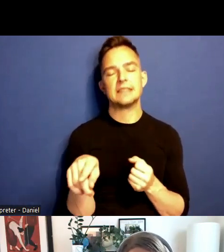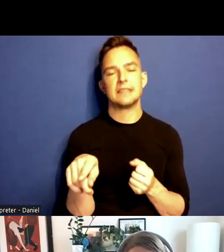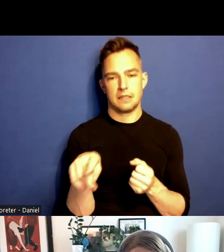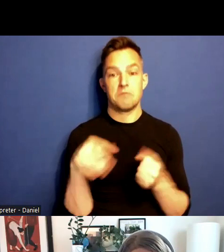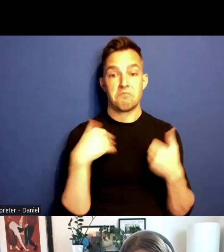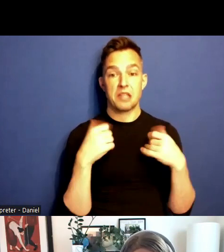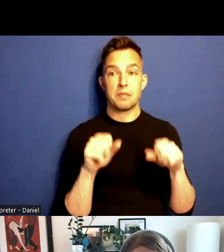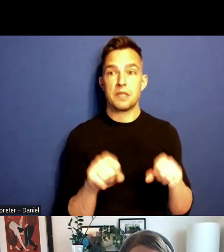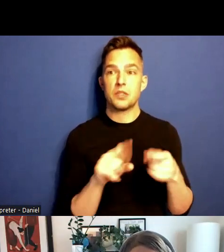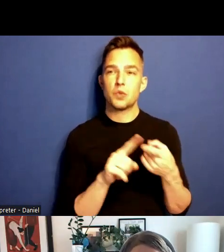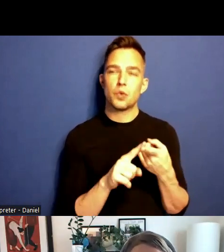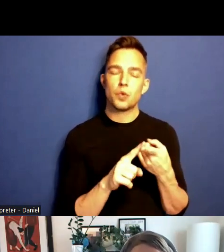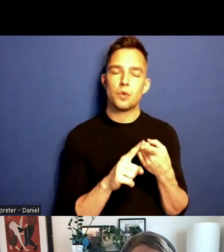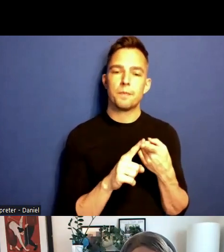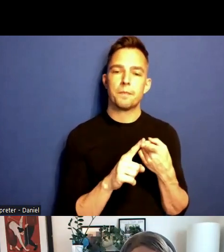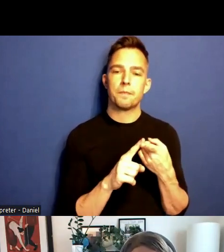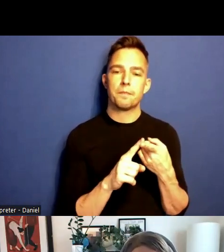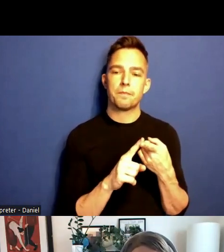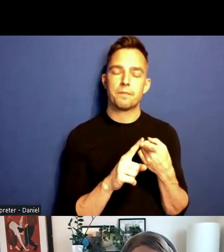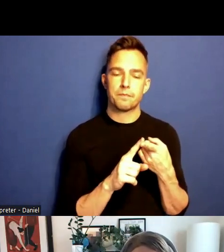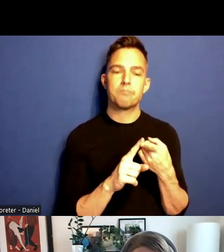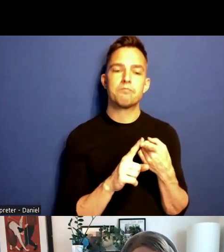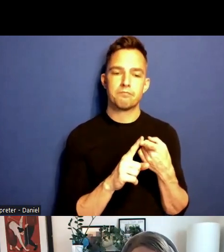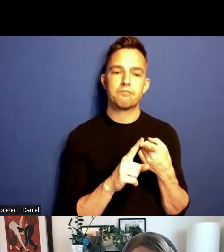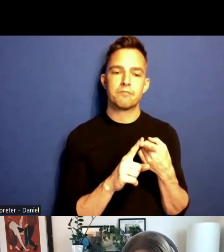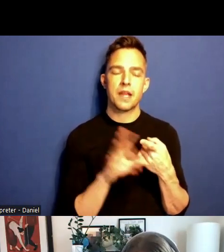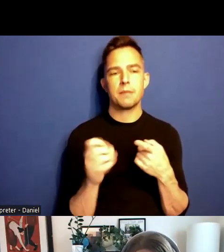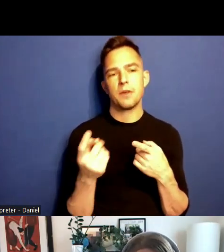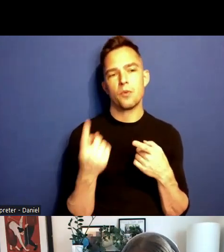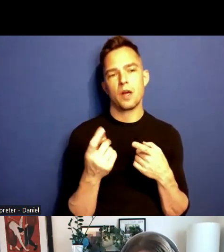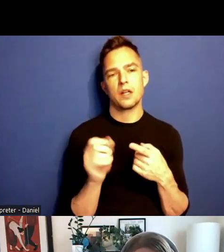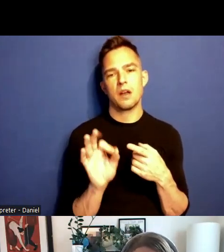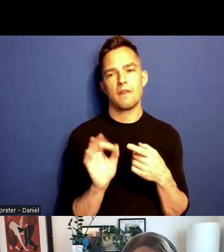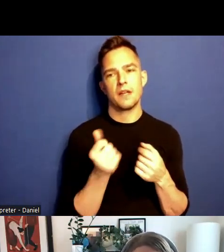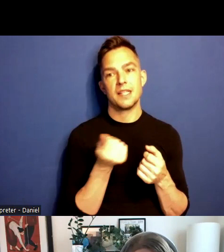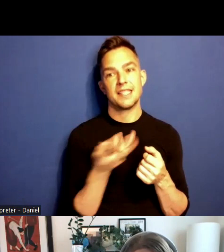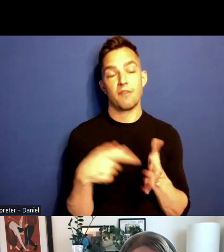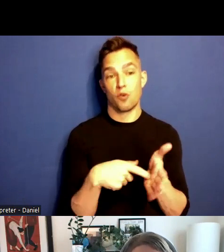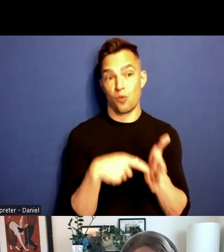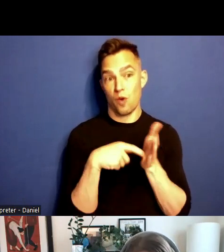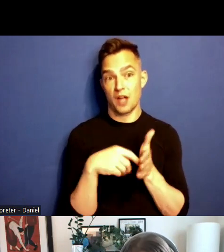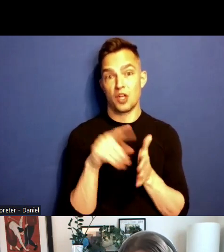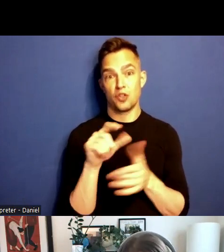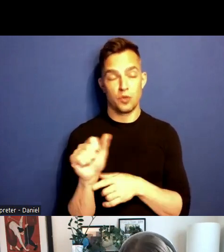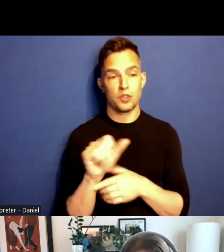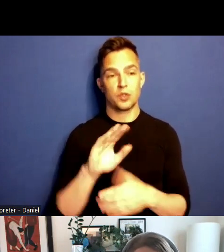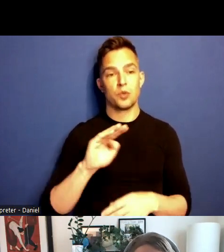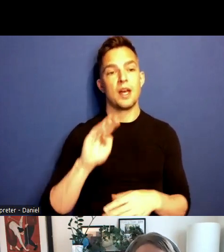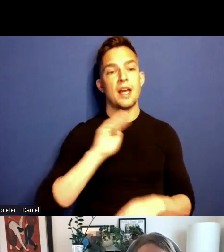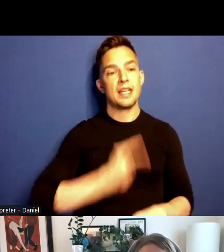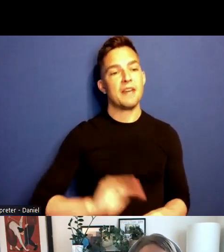potential to be one of what are several necessary tools in alleviating the workforce